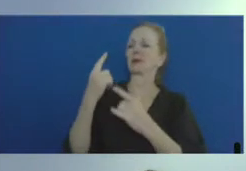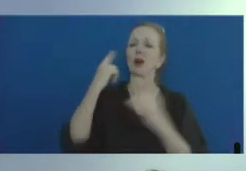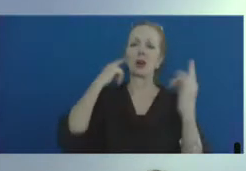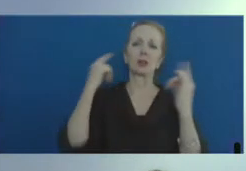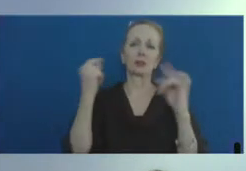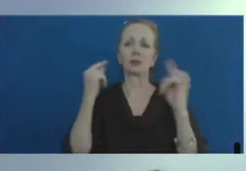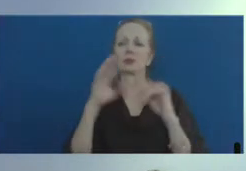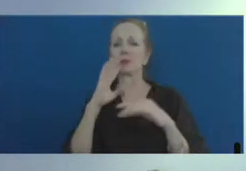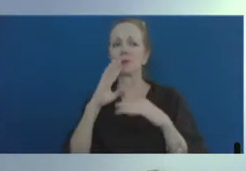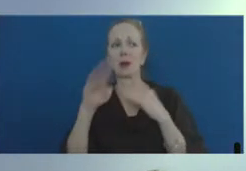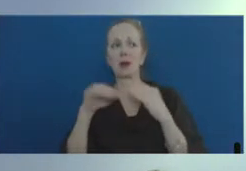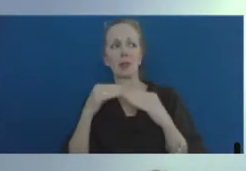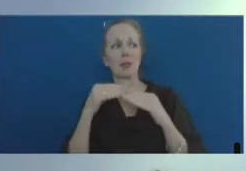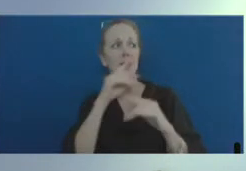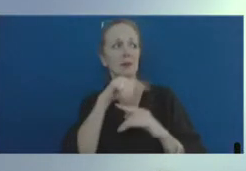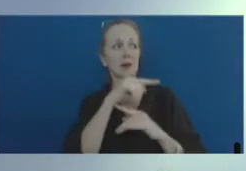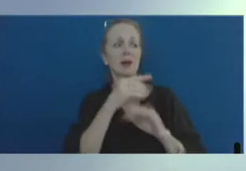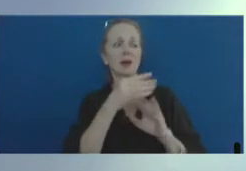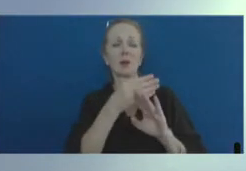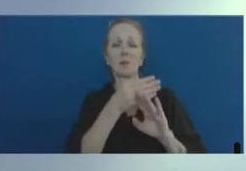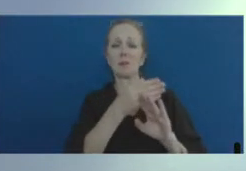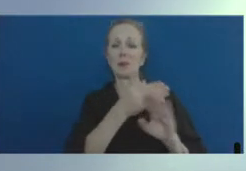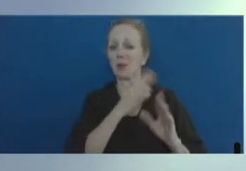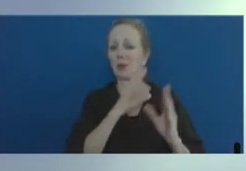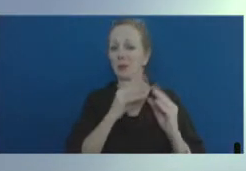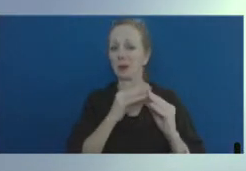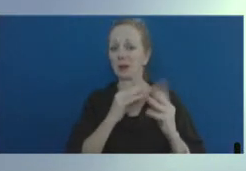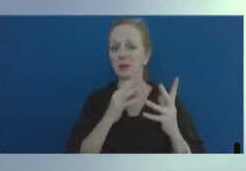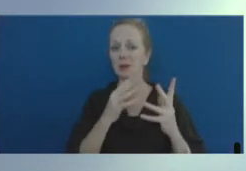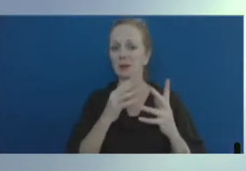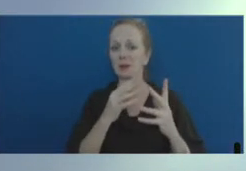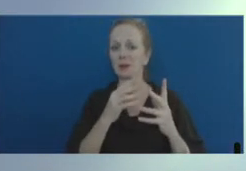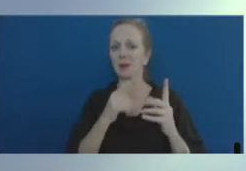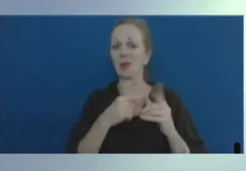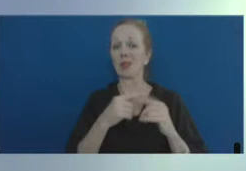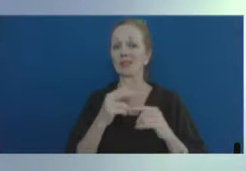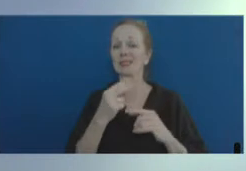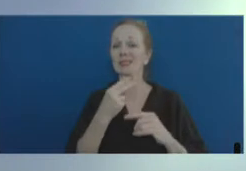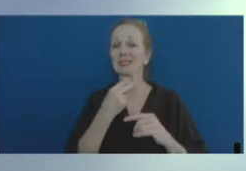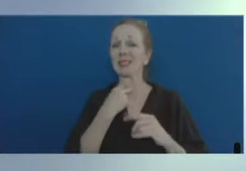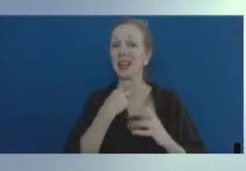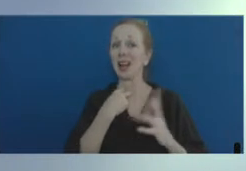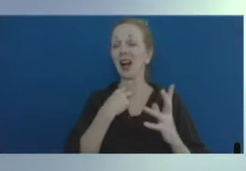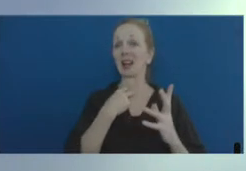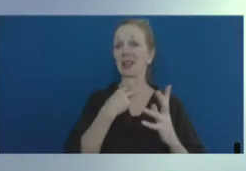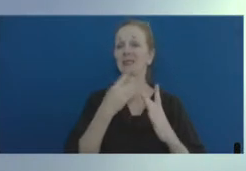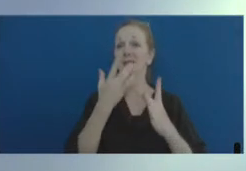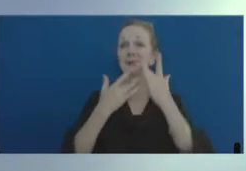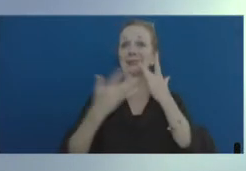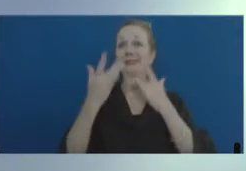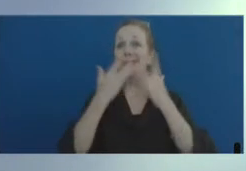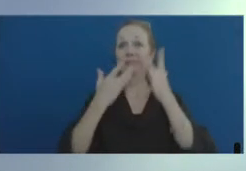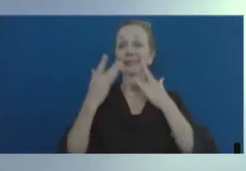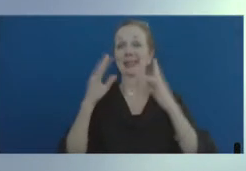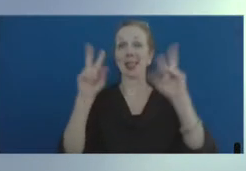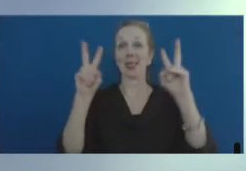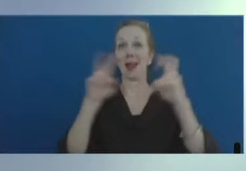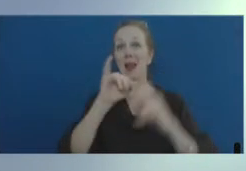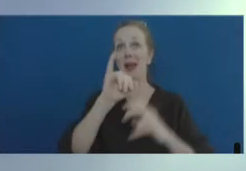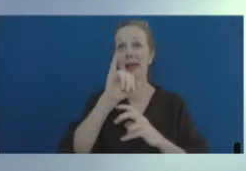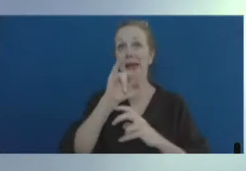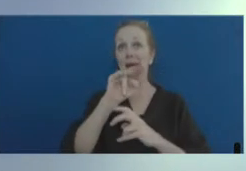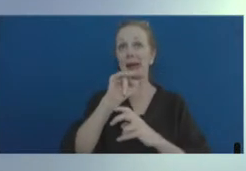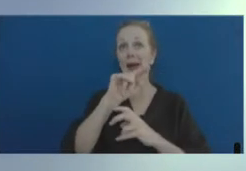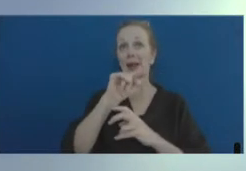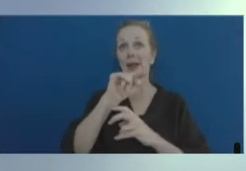colleagues before this meeting is, I mean, we're getting in the weeds. And, you know, been there,